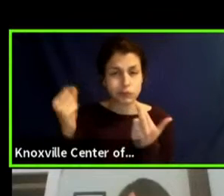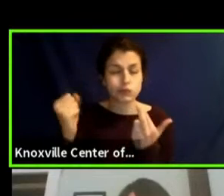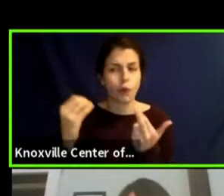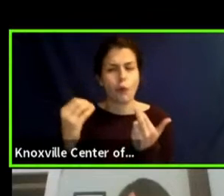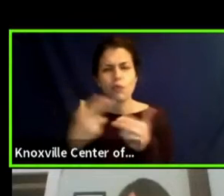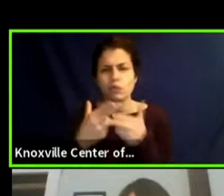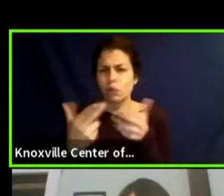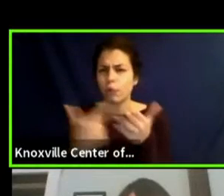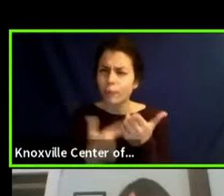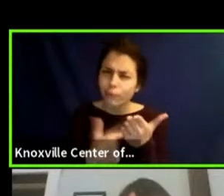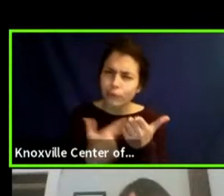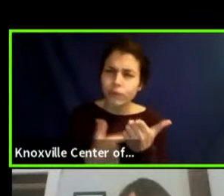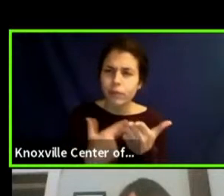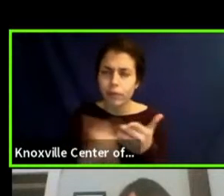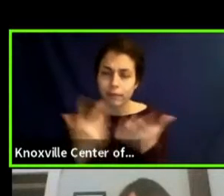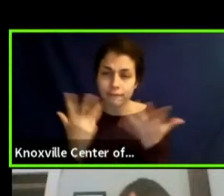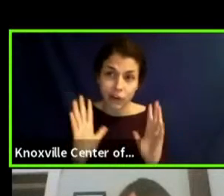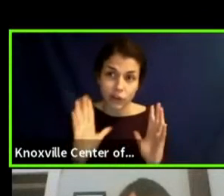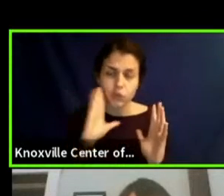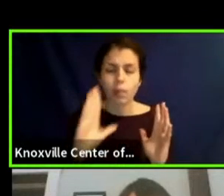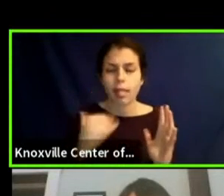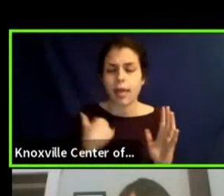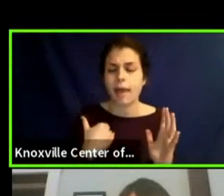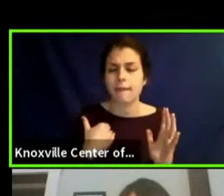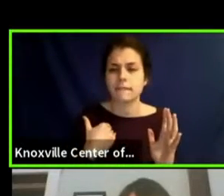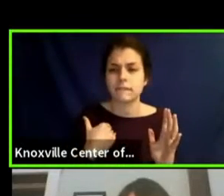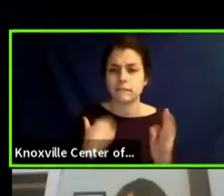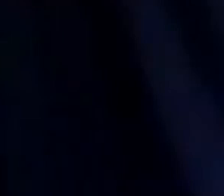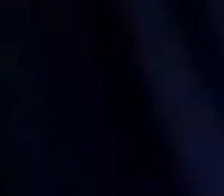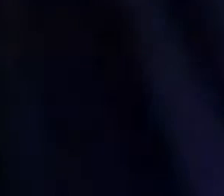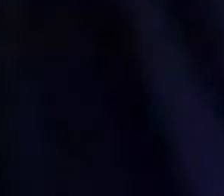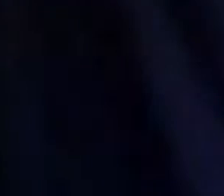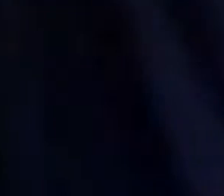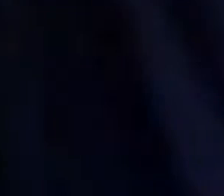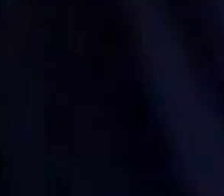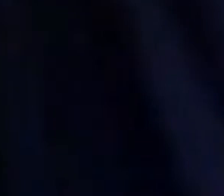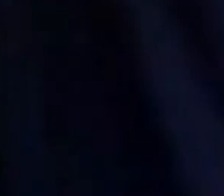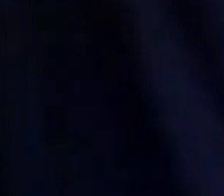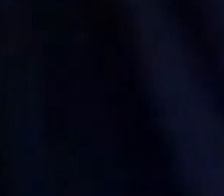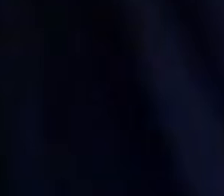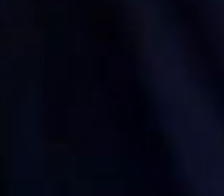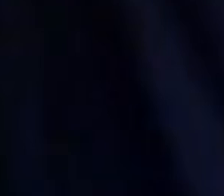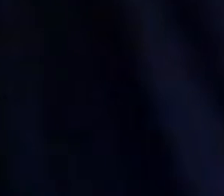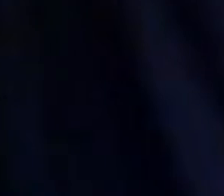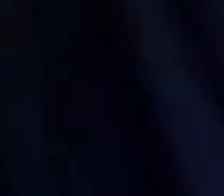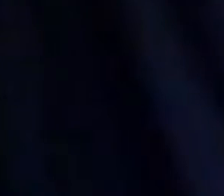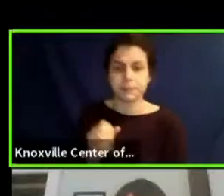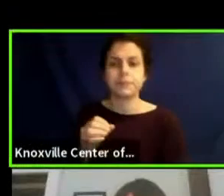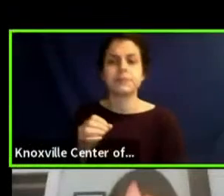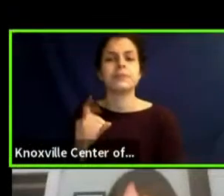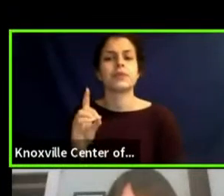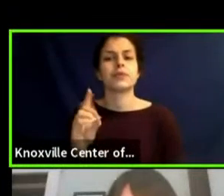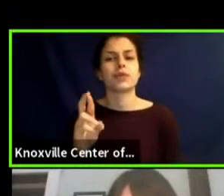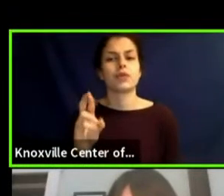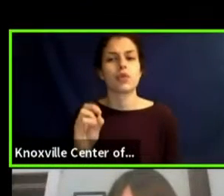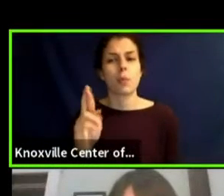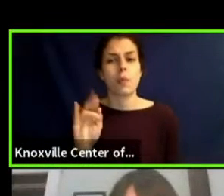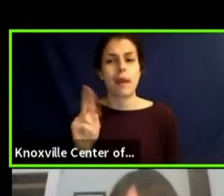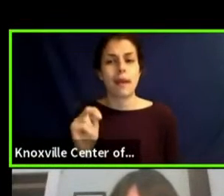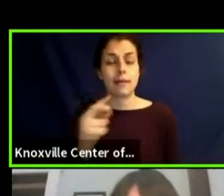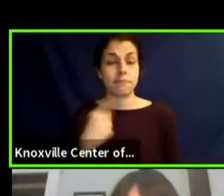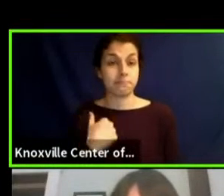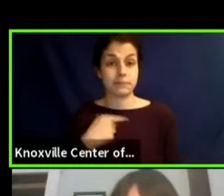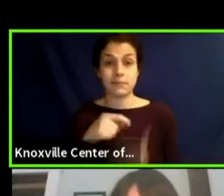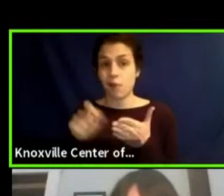discussion, let's go ahead and move in second so we can discuss it formally. I'm not the author, but I'm going to move that we accept